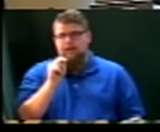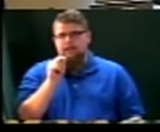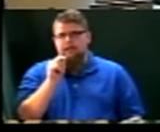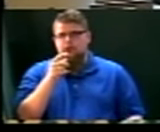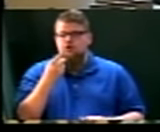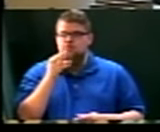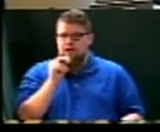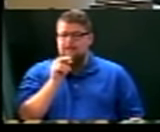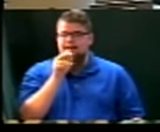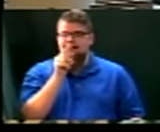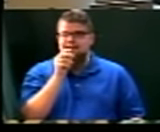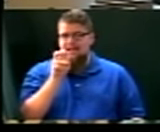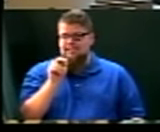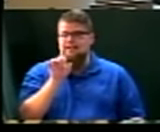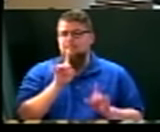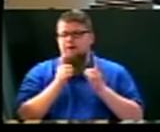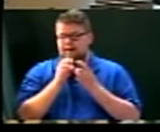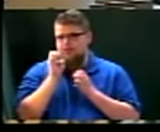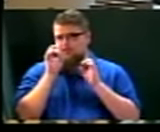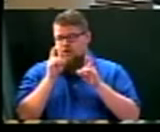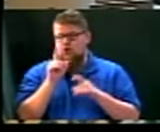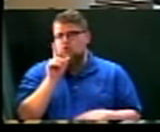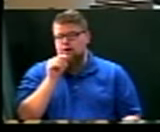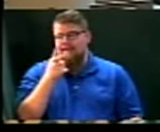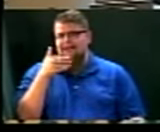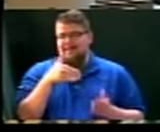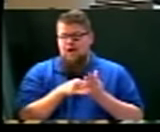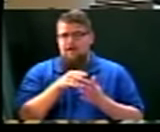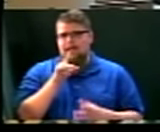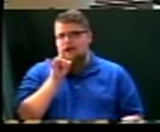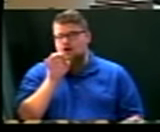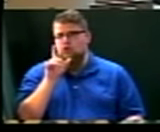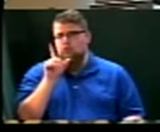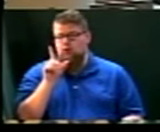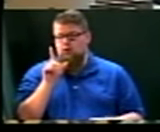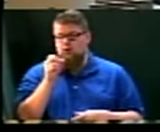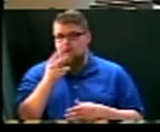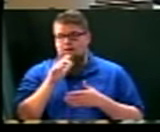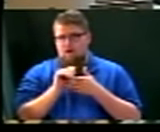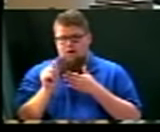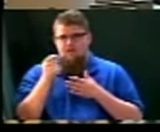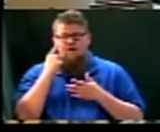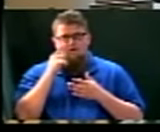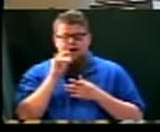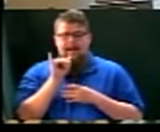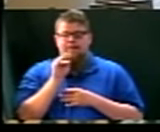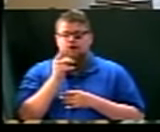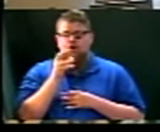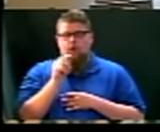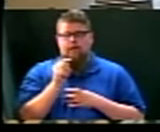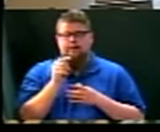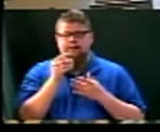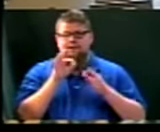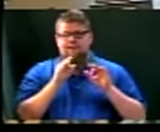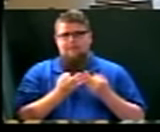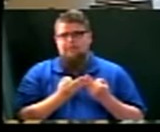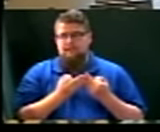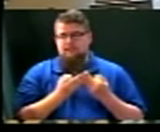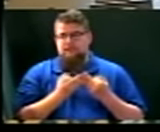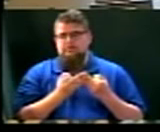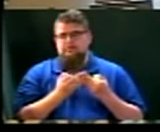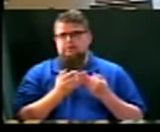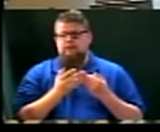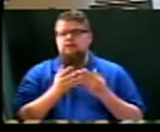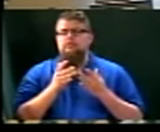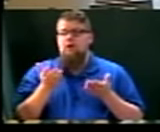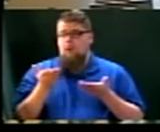of Education in the amount of $24,020 for supplemental services to immigrant families. Second.